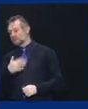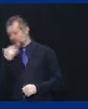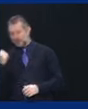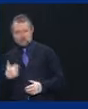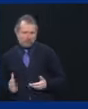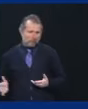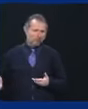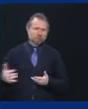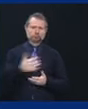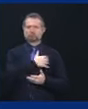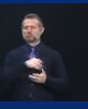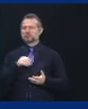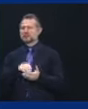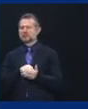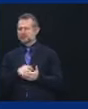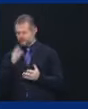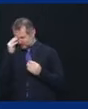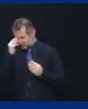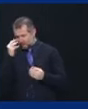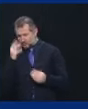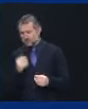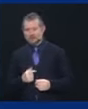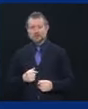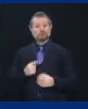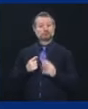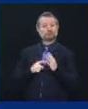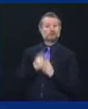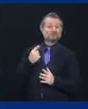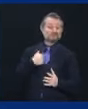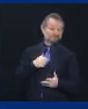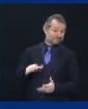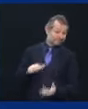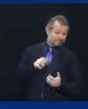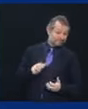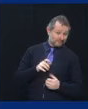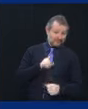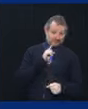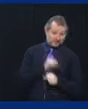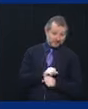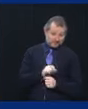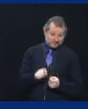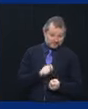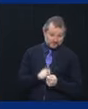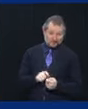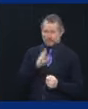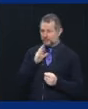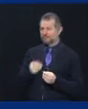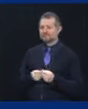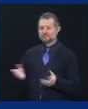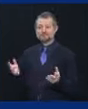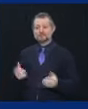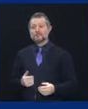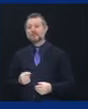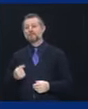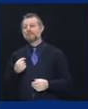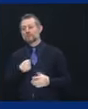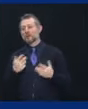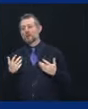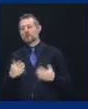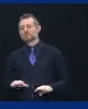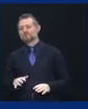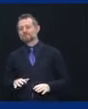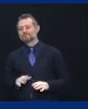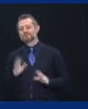And as we get it and confirm it, then we make it available. I mean, I've made available, you know,